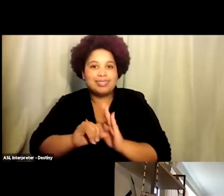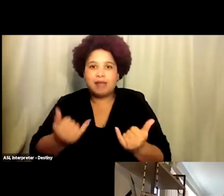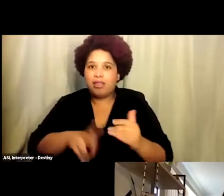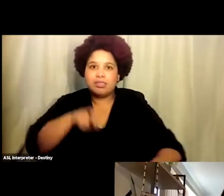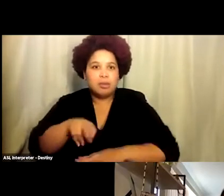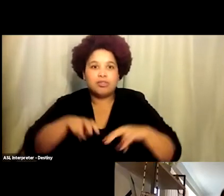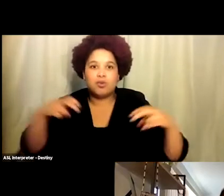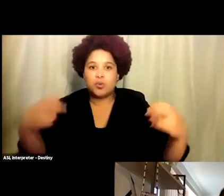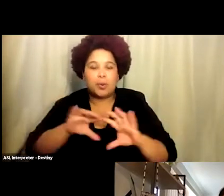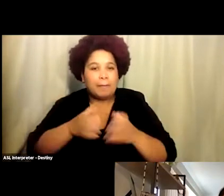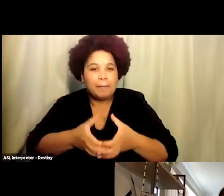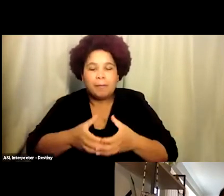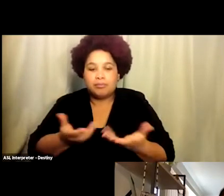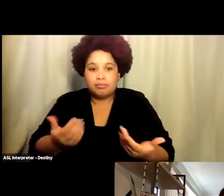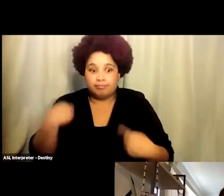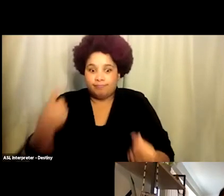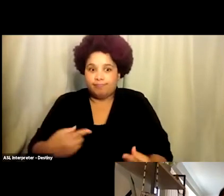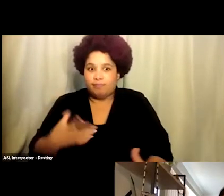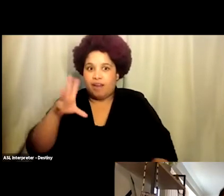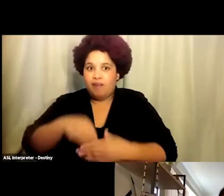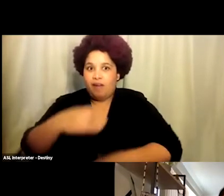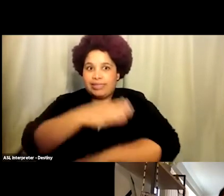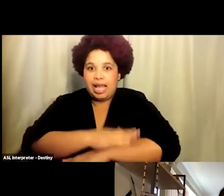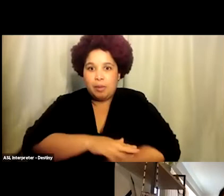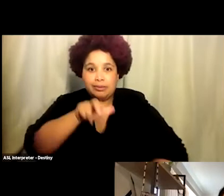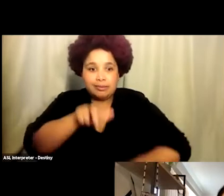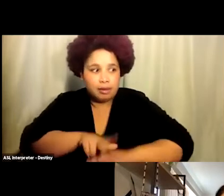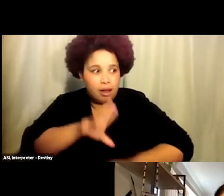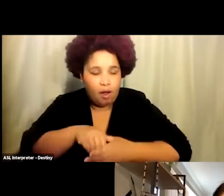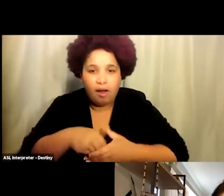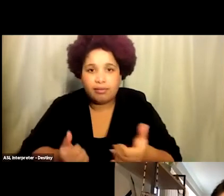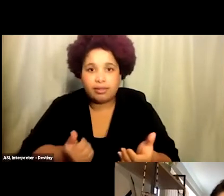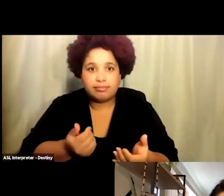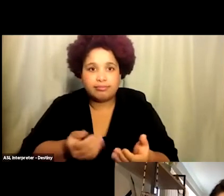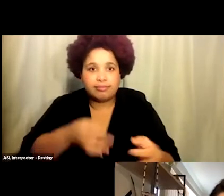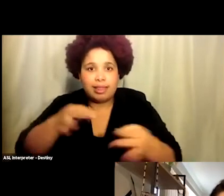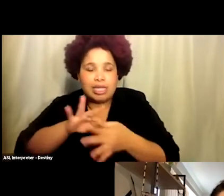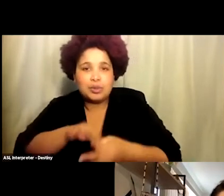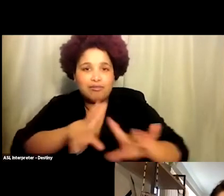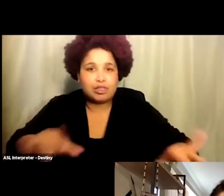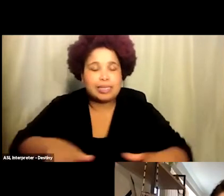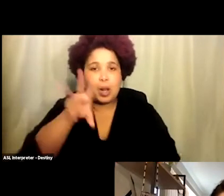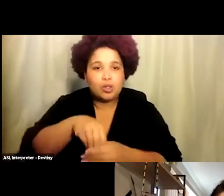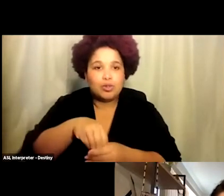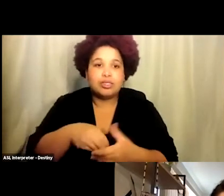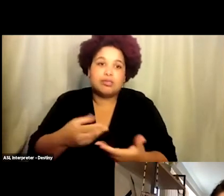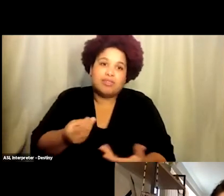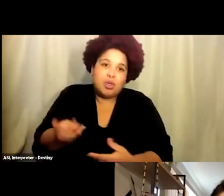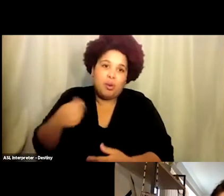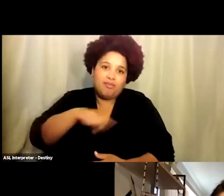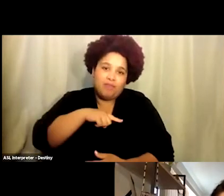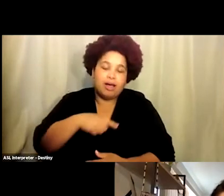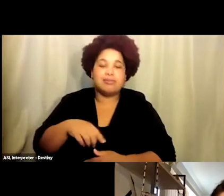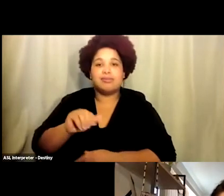group have not had a seat at any table in regards to diversity and inclusion until myself, Assaf Cohen, and a few other performers, including